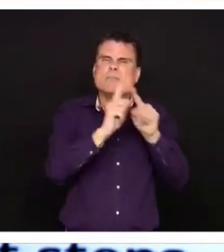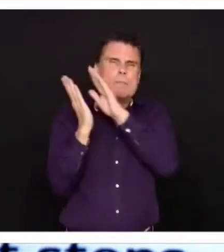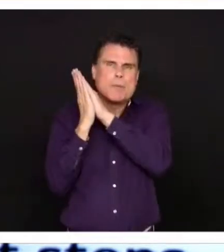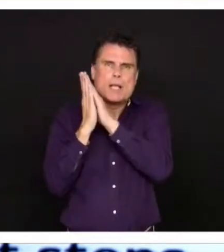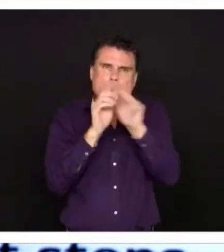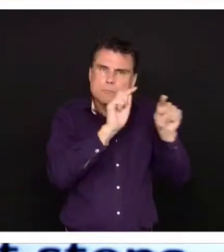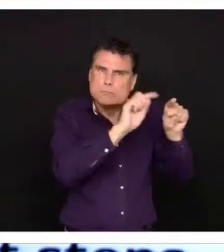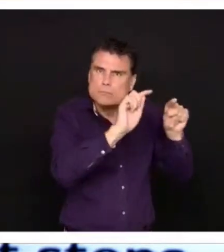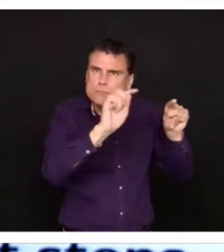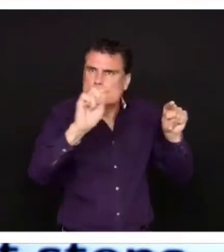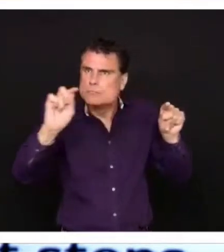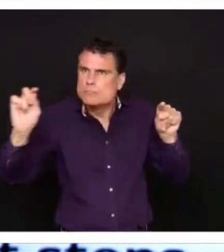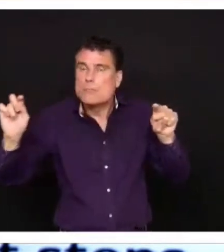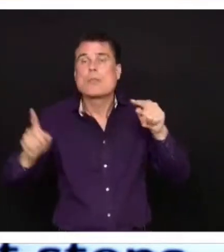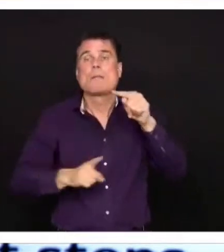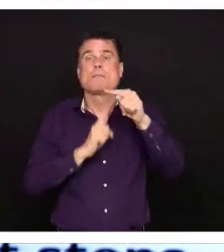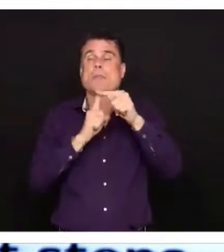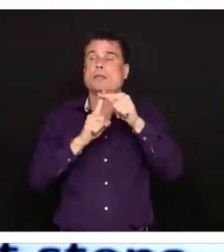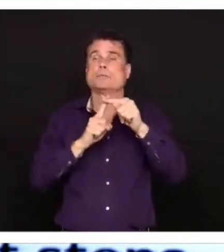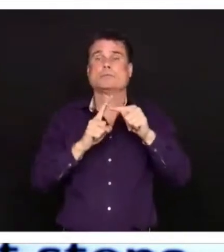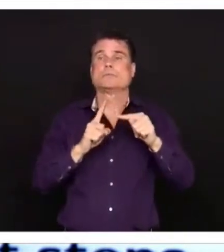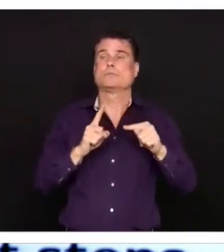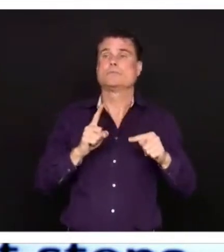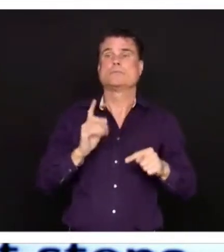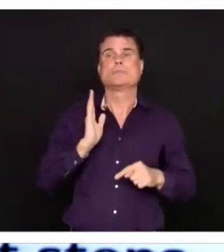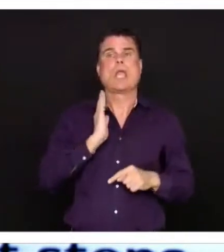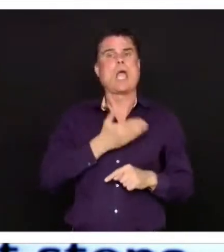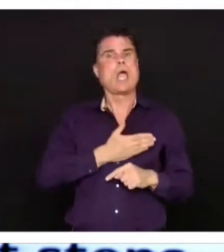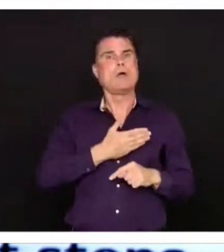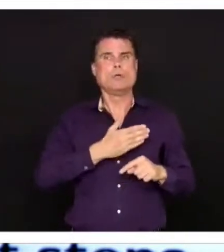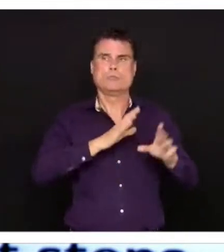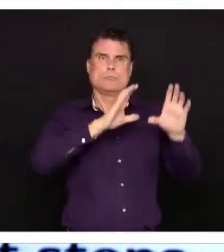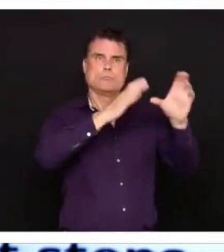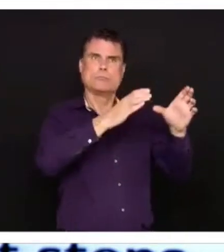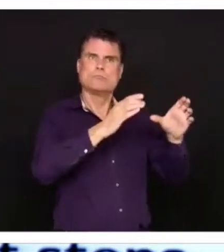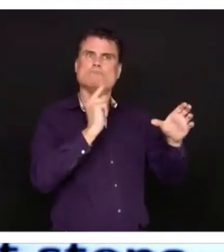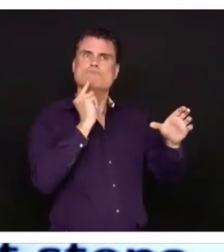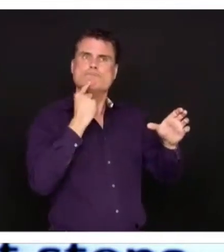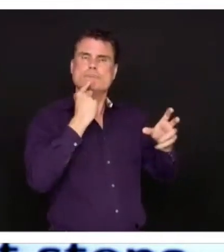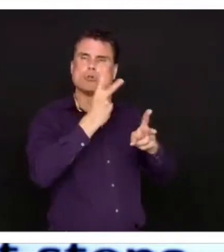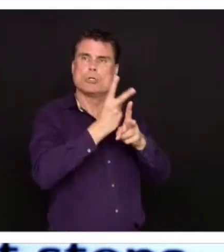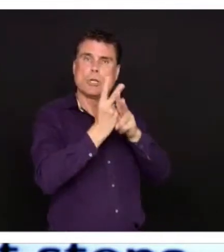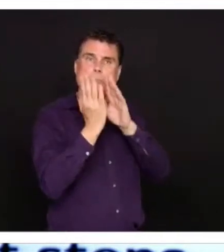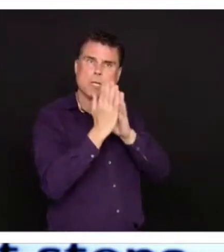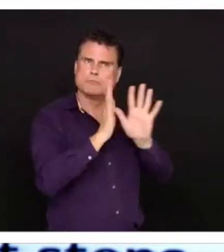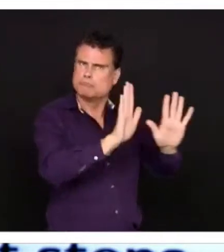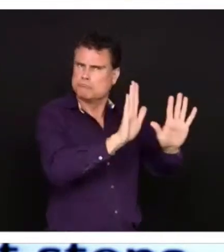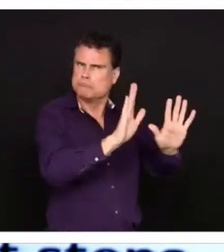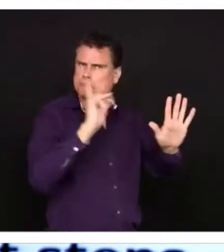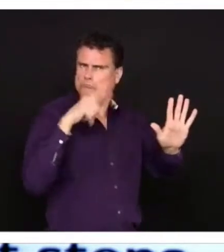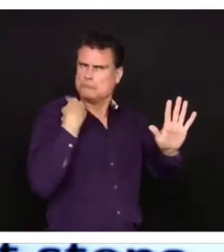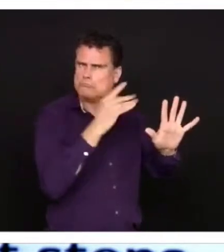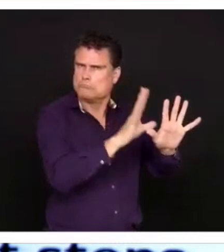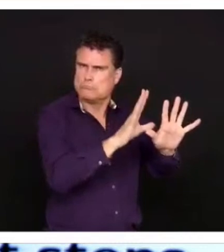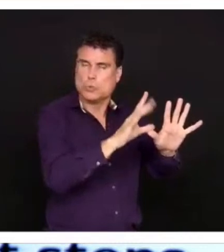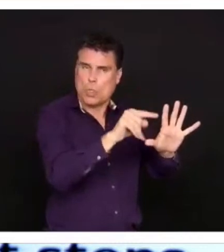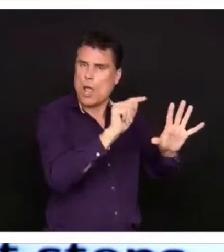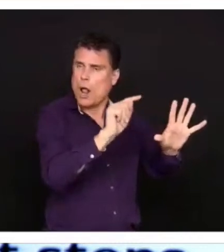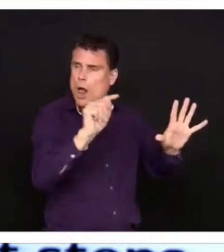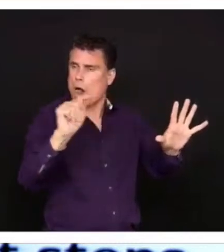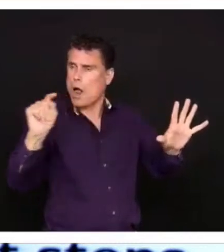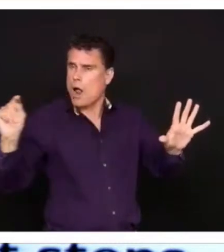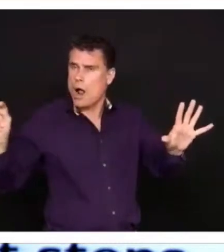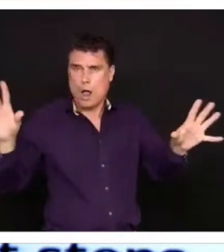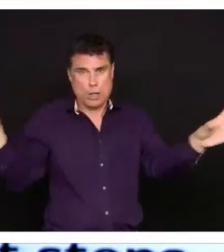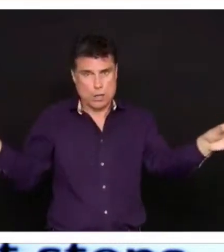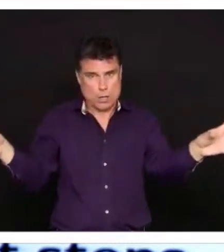we've done approximately 45 or 46% of our overall, the created critical care capacity that we've created in recent weeks, we